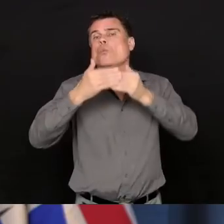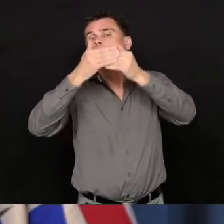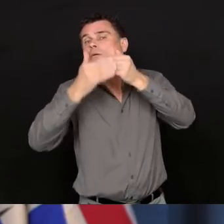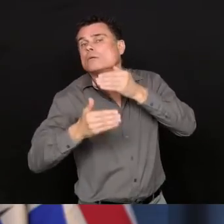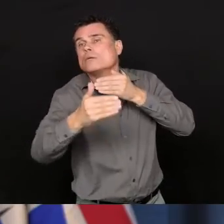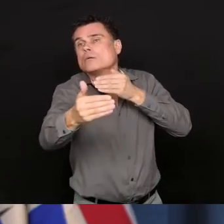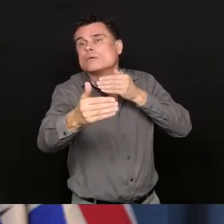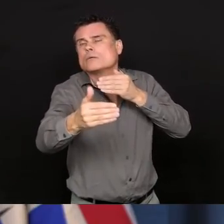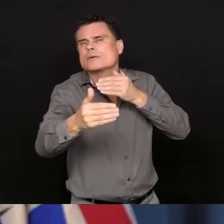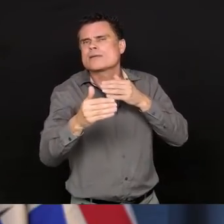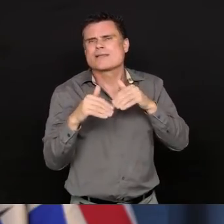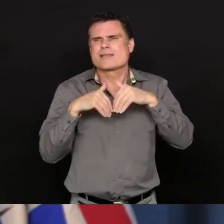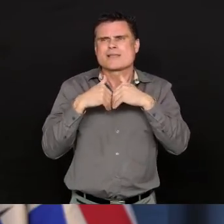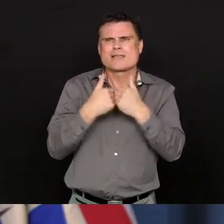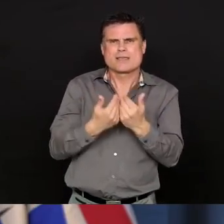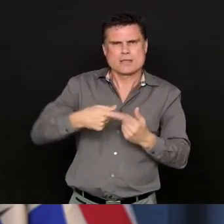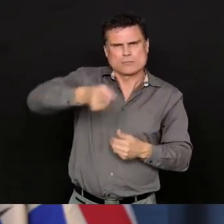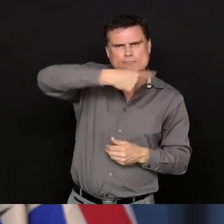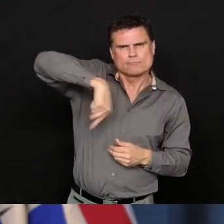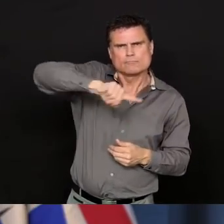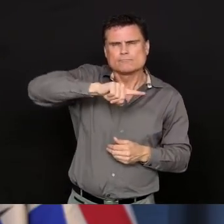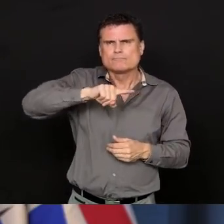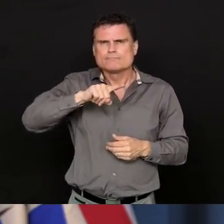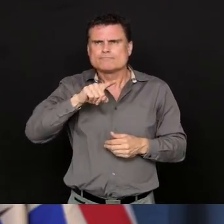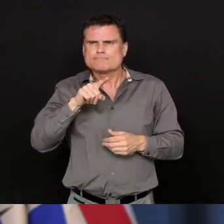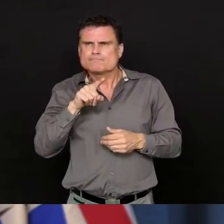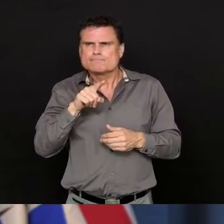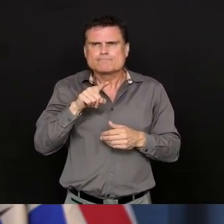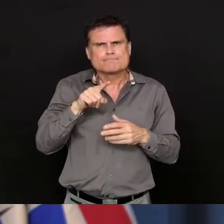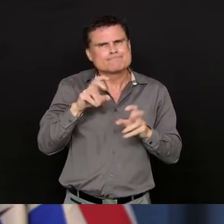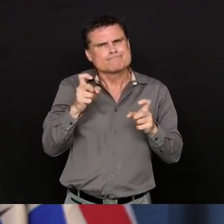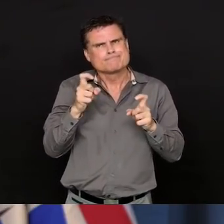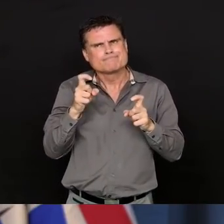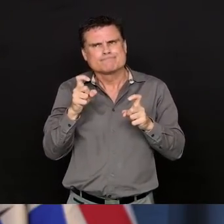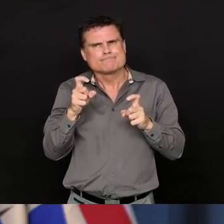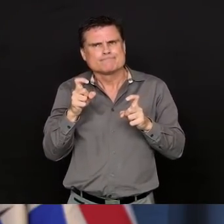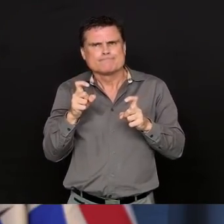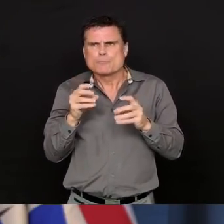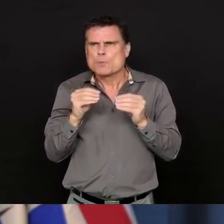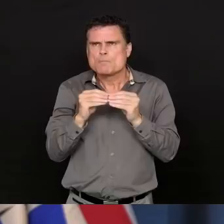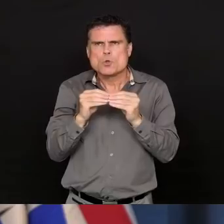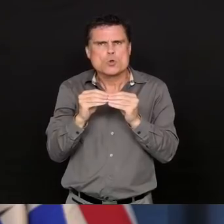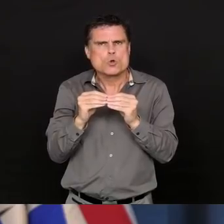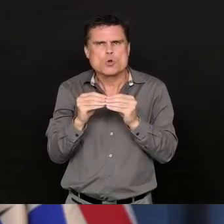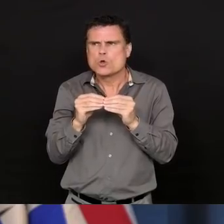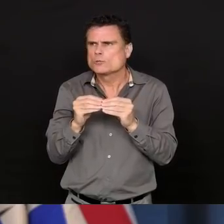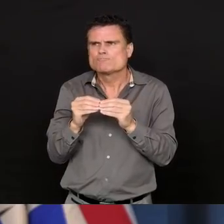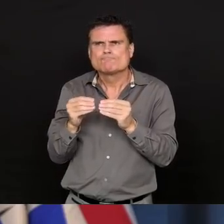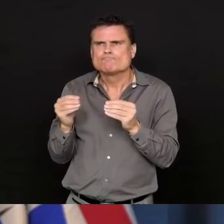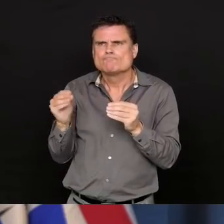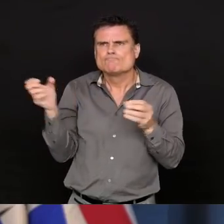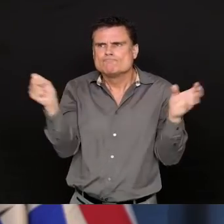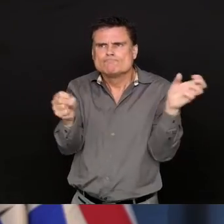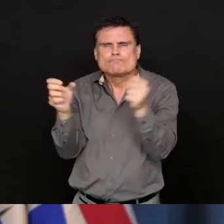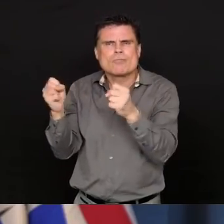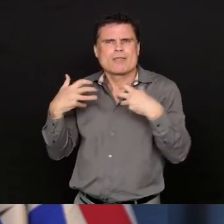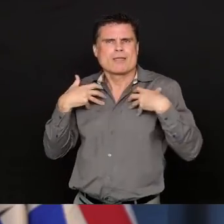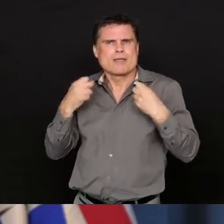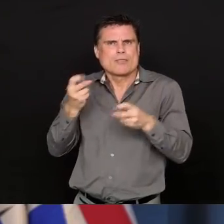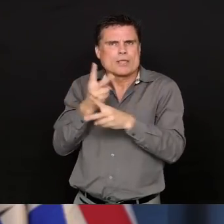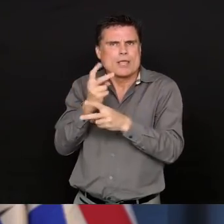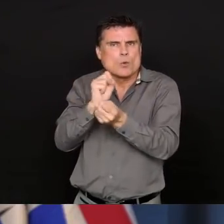needs and make sure that we're meeting the needs of people who have been not had access to hospital care if they need it.